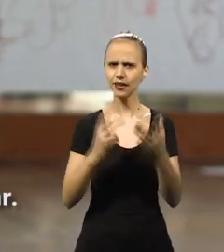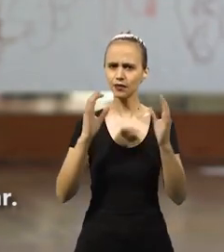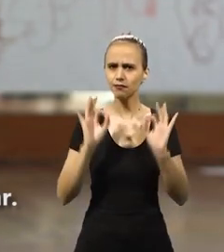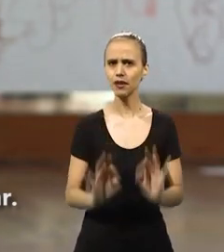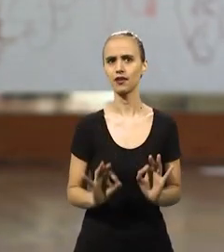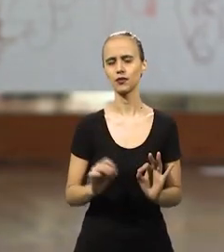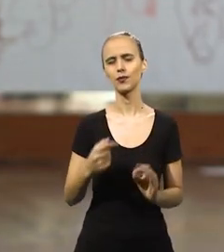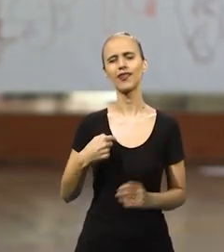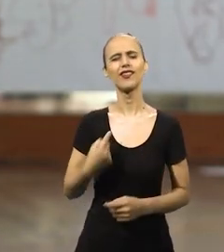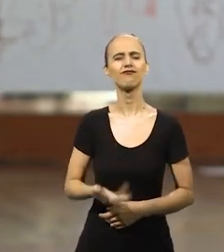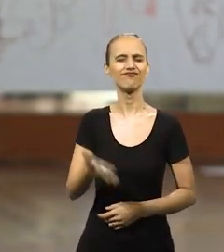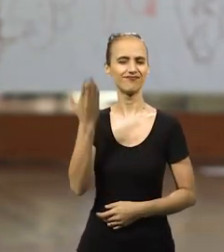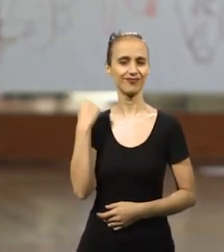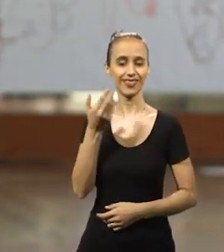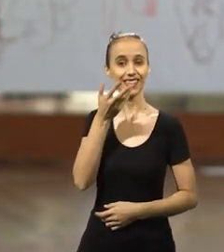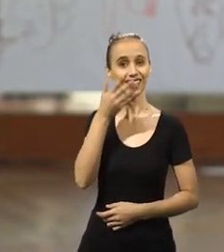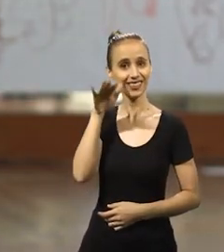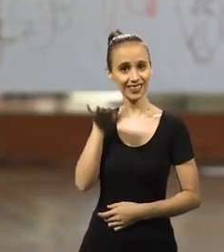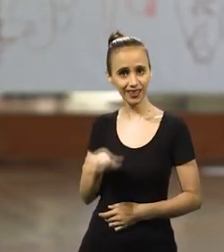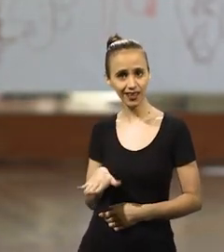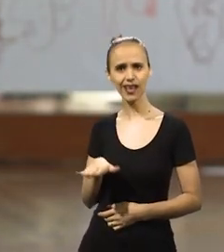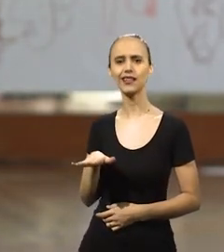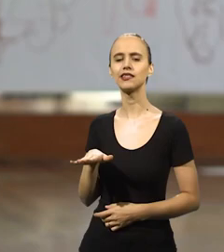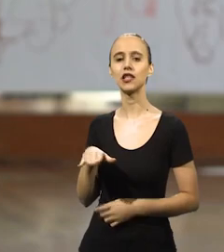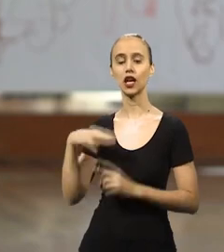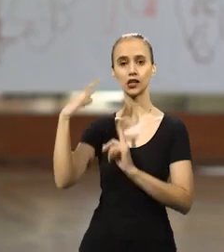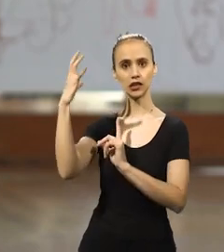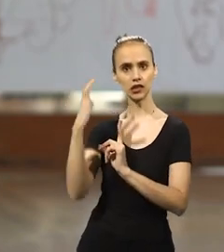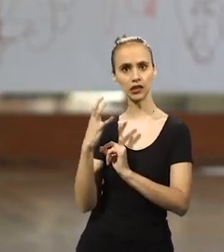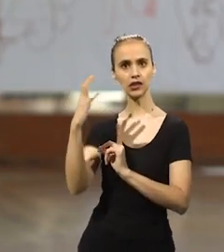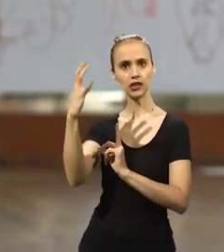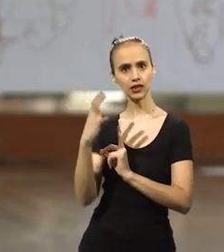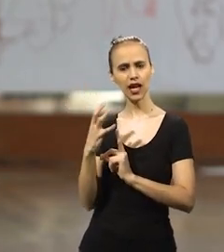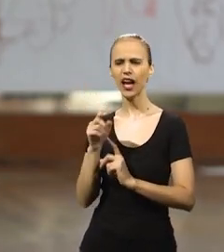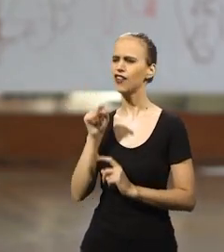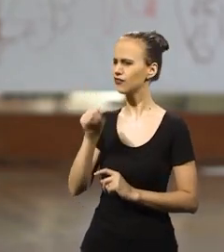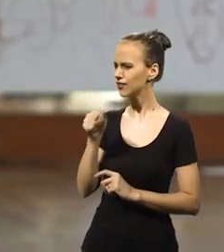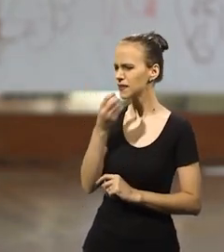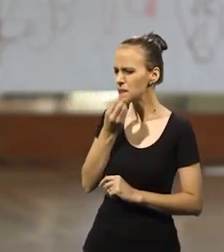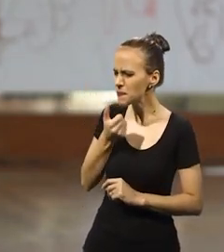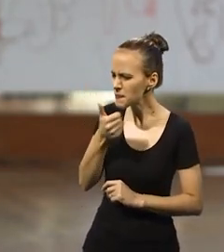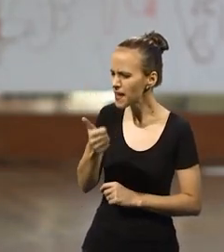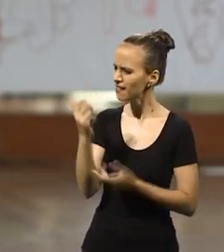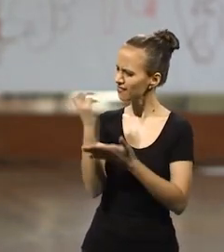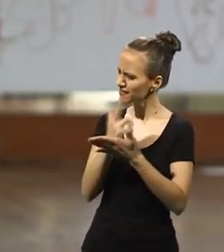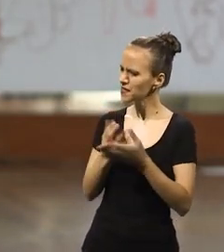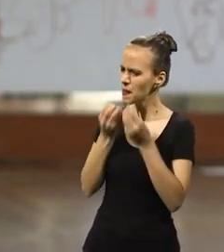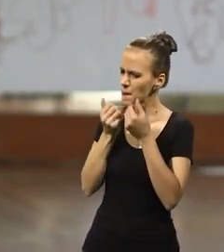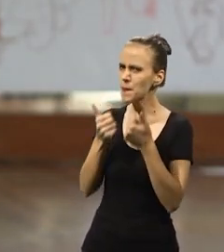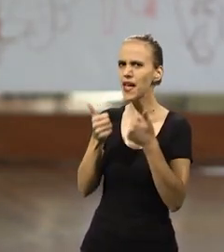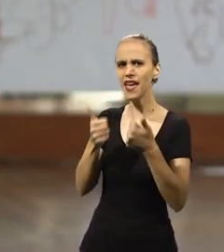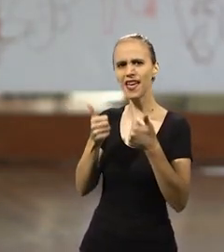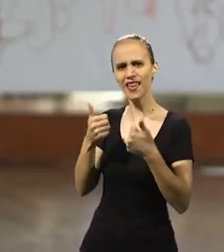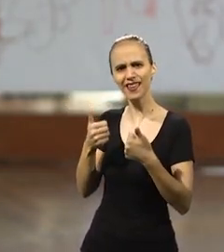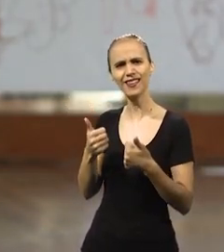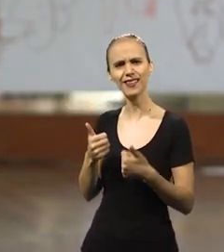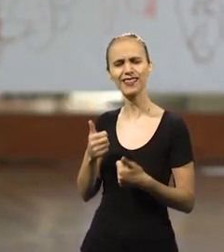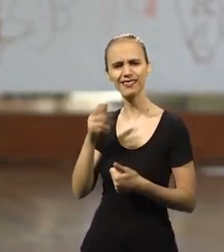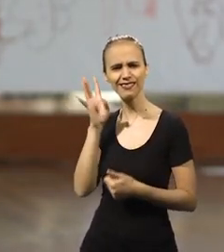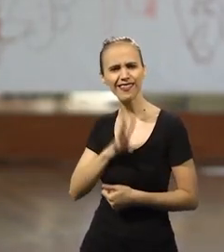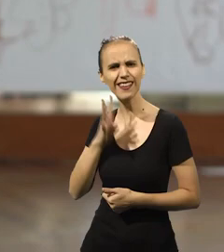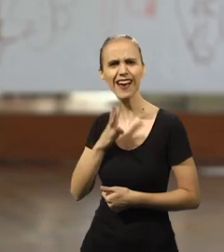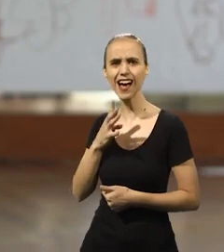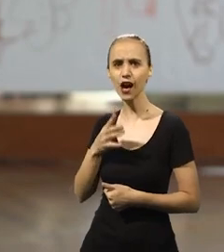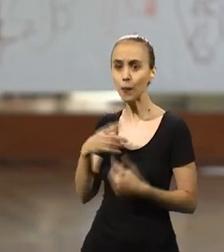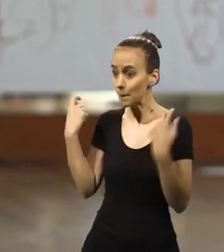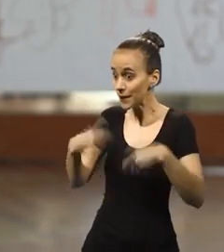of drawing. As a child, I was really stressed by the adults. You are very nice. You are a